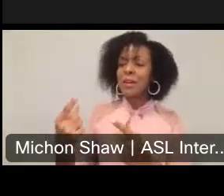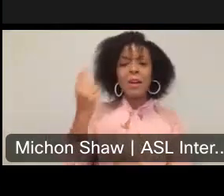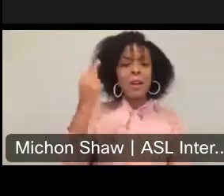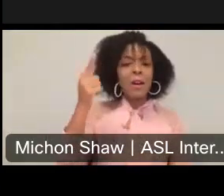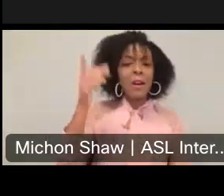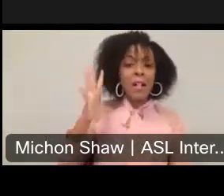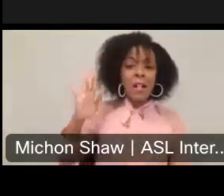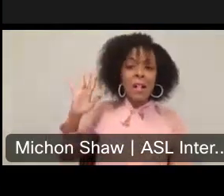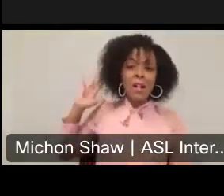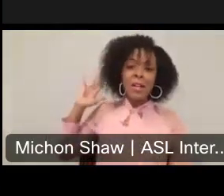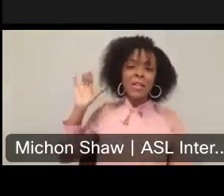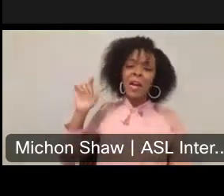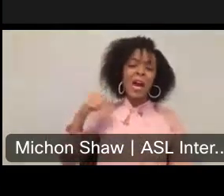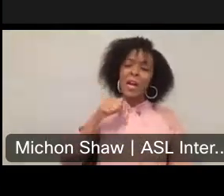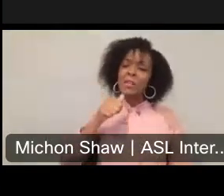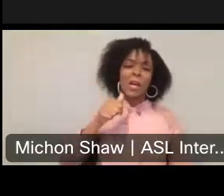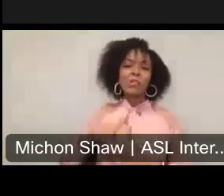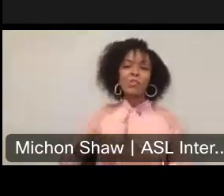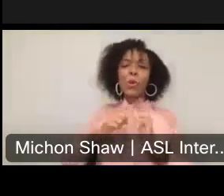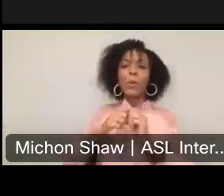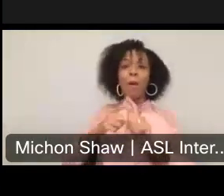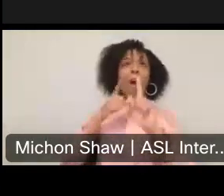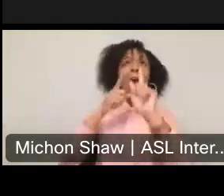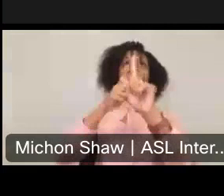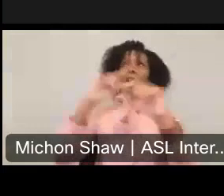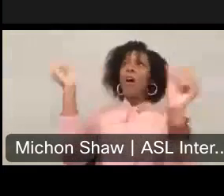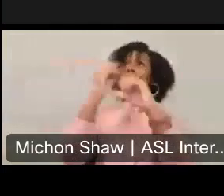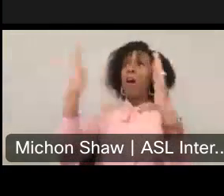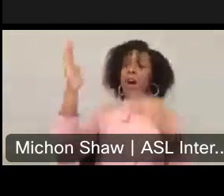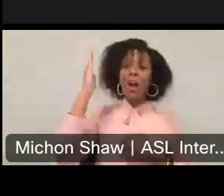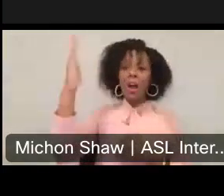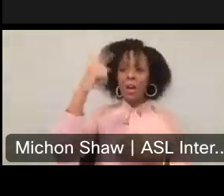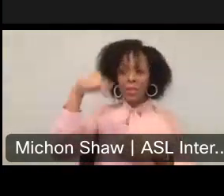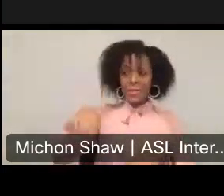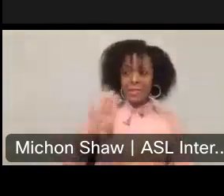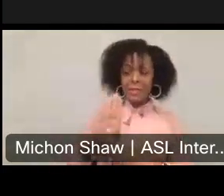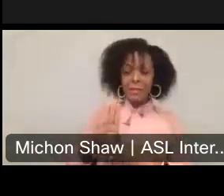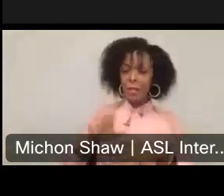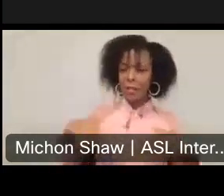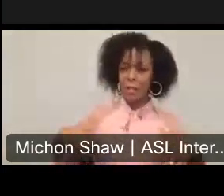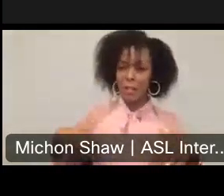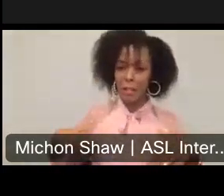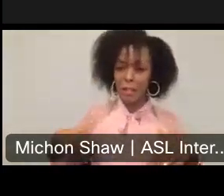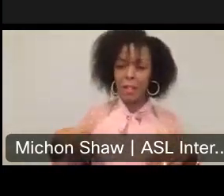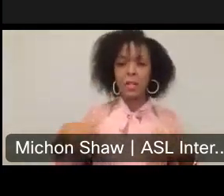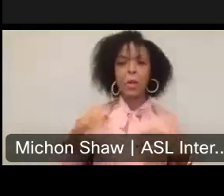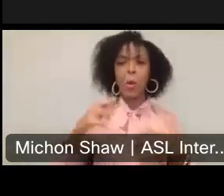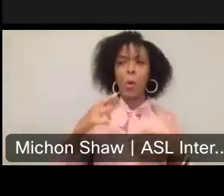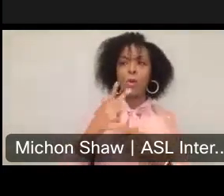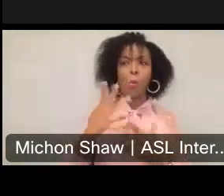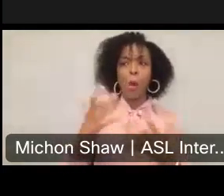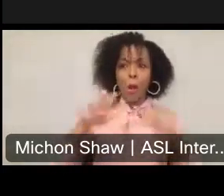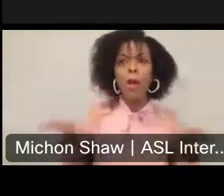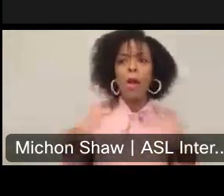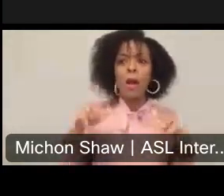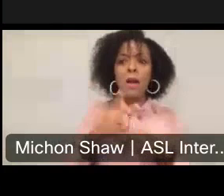have a mission or a vision for the future for this business or keeping it alive. At